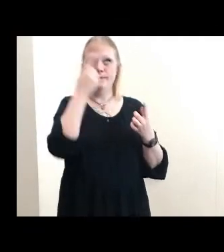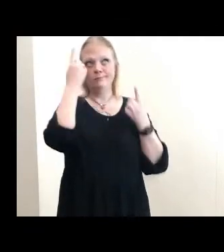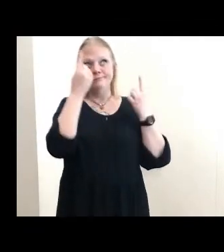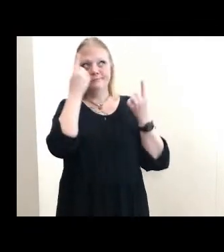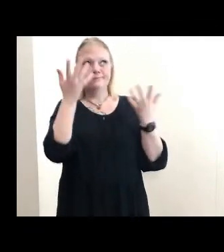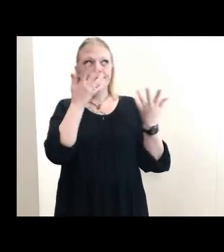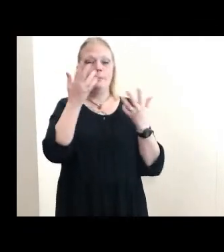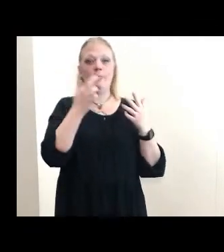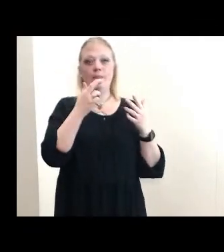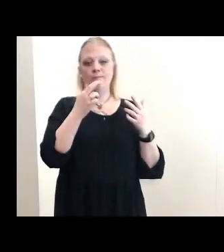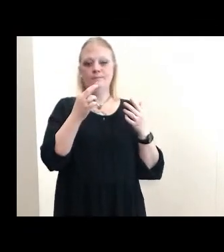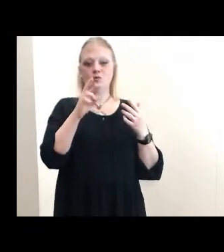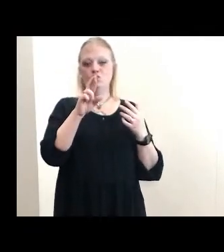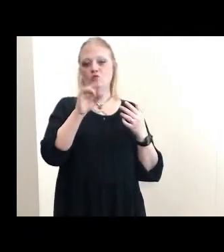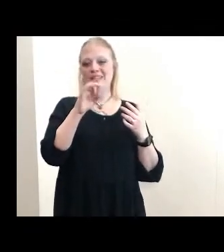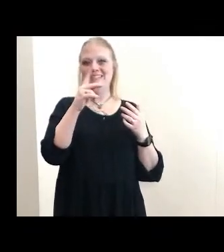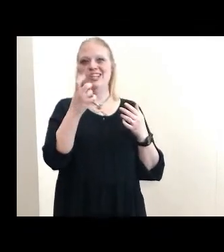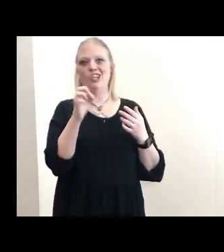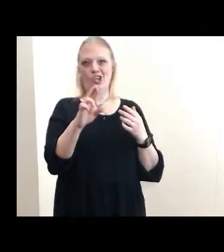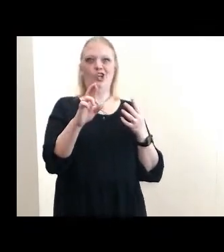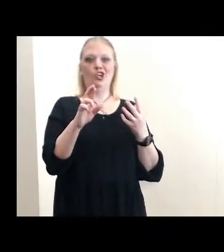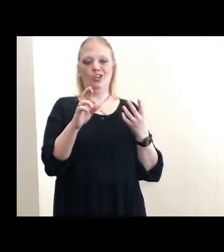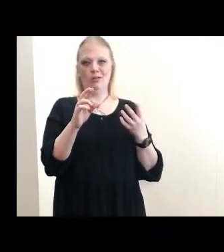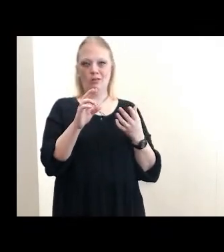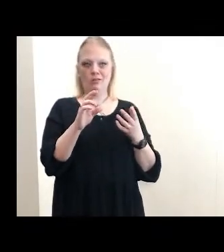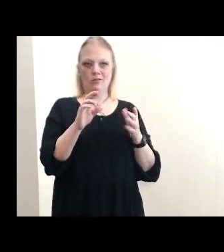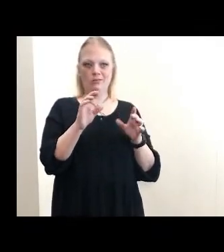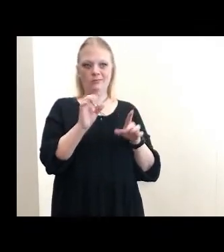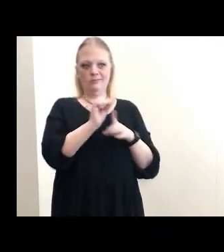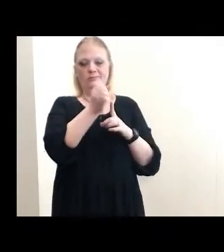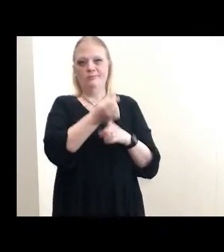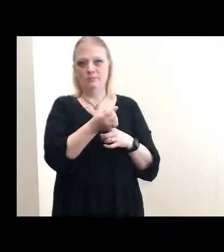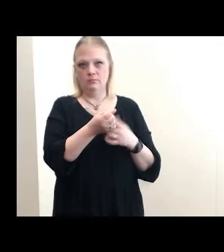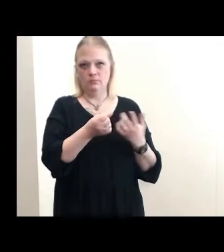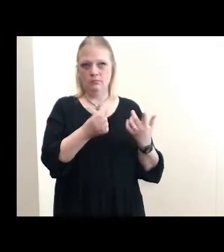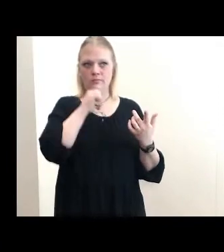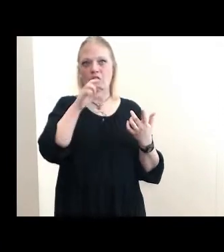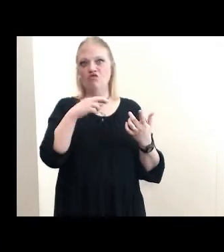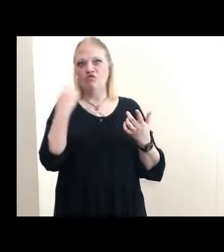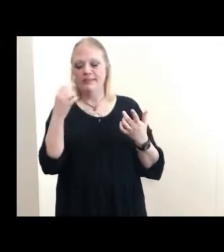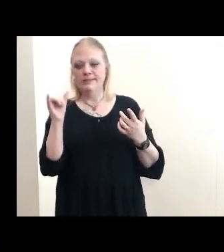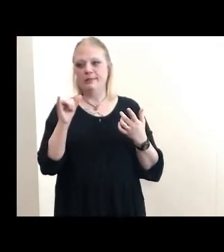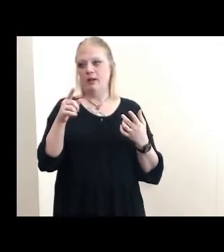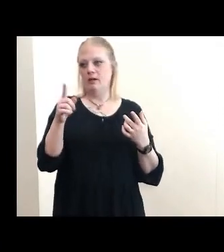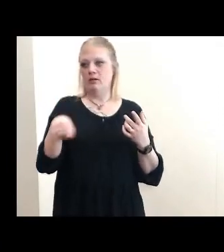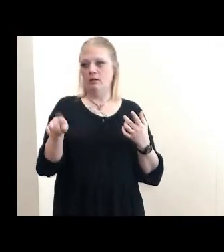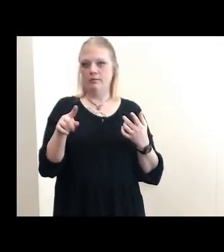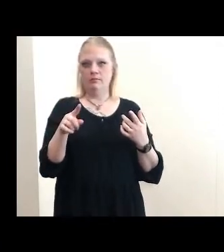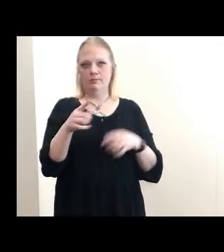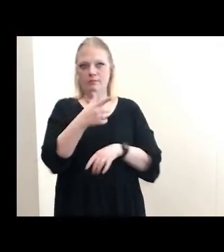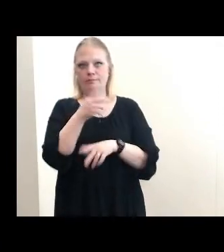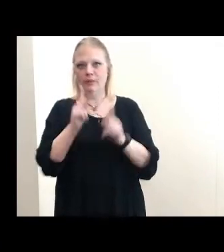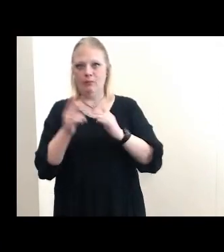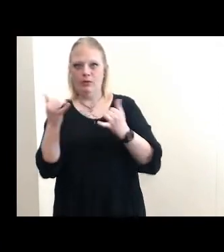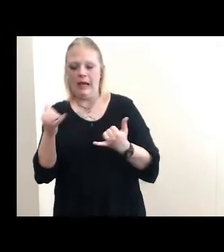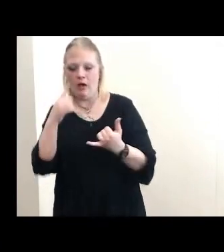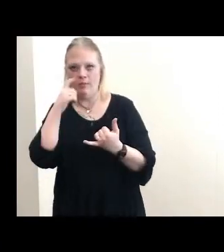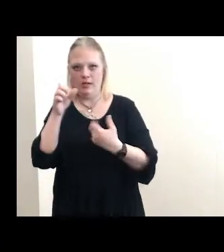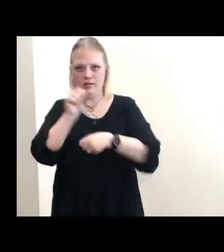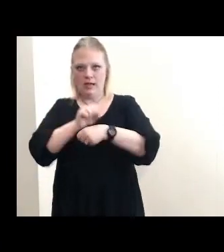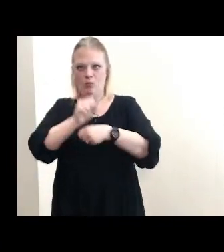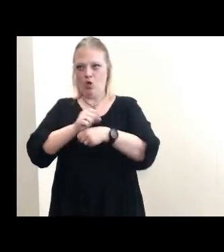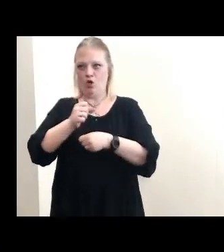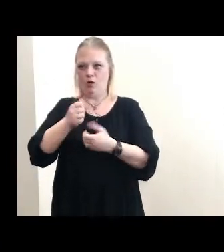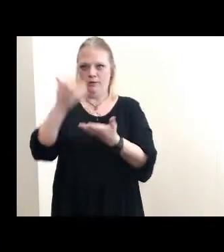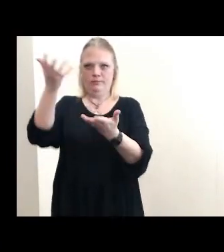some of these riskier settings, but maybe not as much as a risk as, say, the people who are getting the vaccine right now because they're front-facing